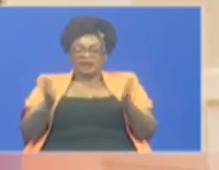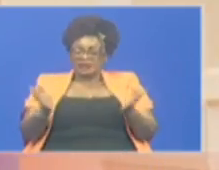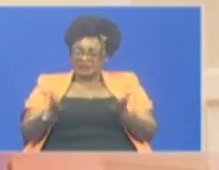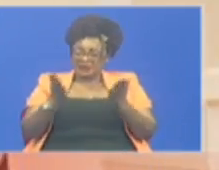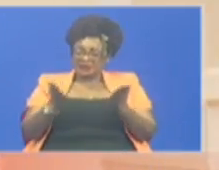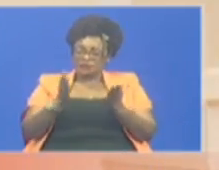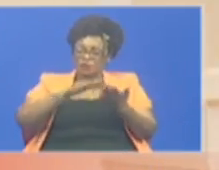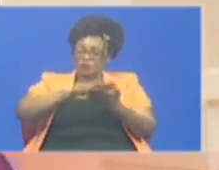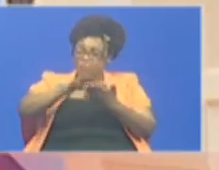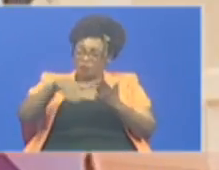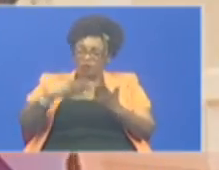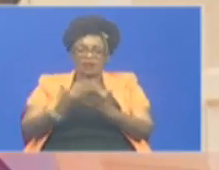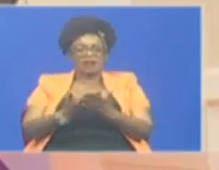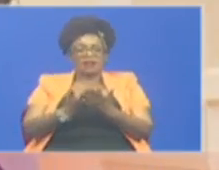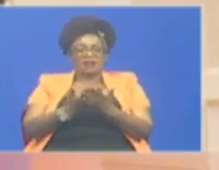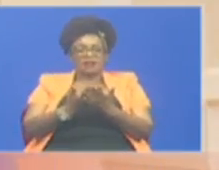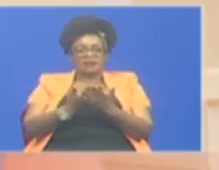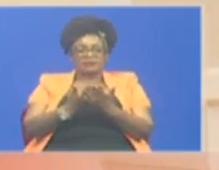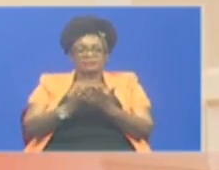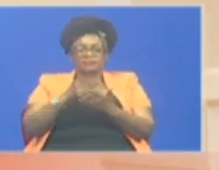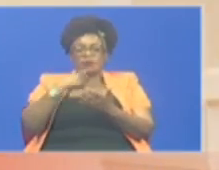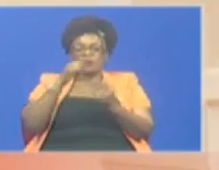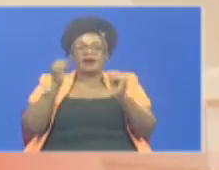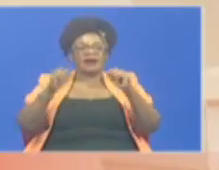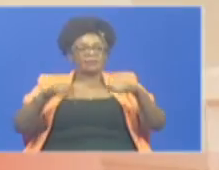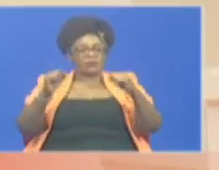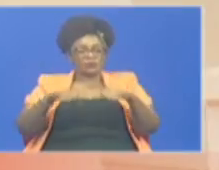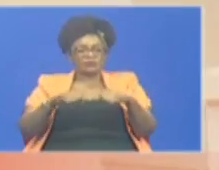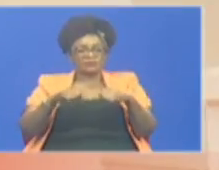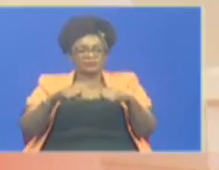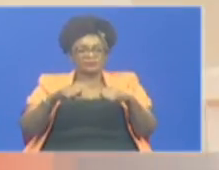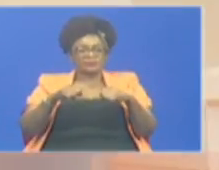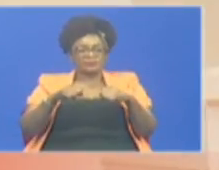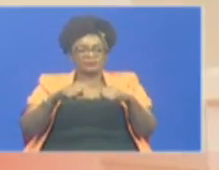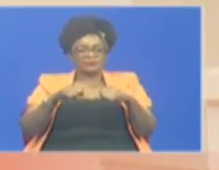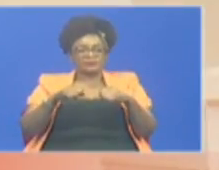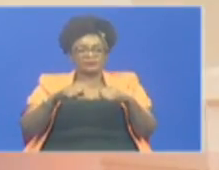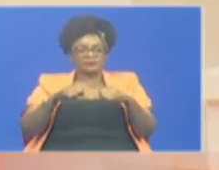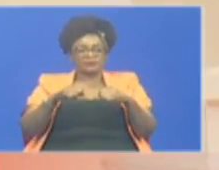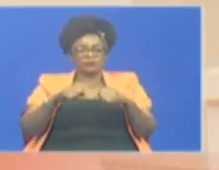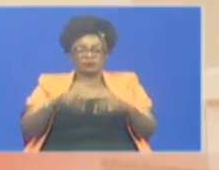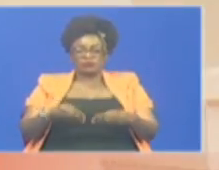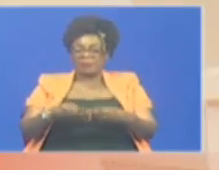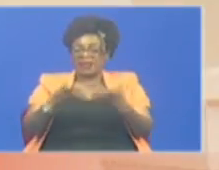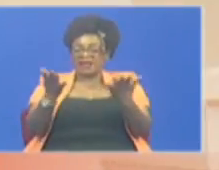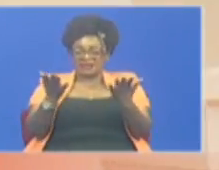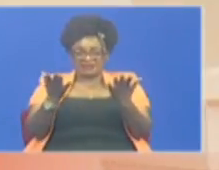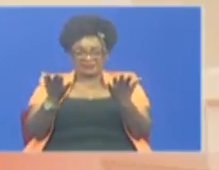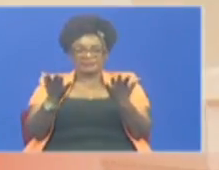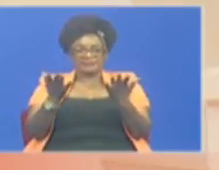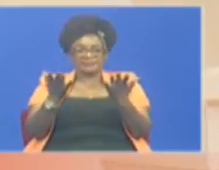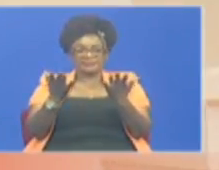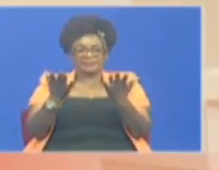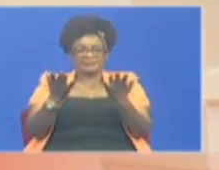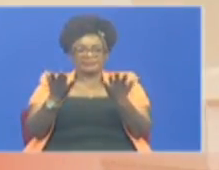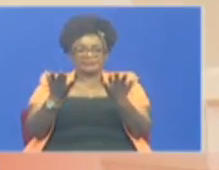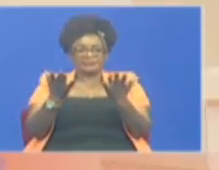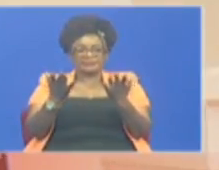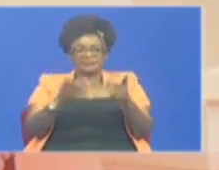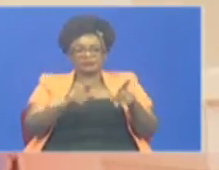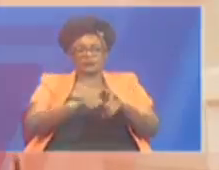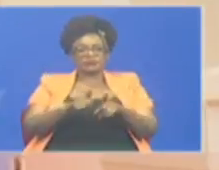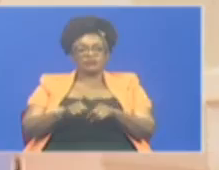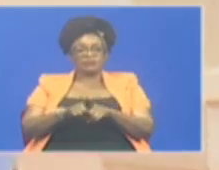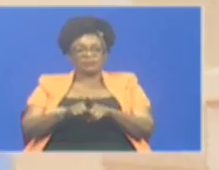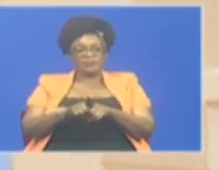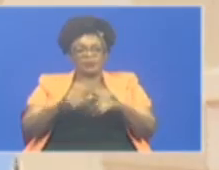those who are able to rally to supply this need, but also we